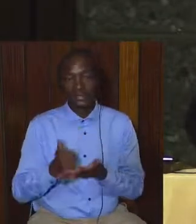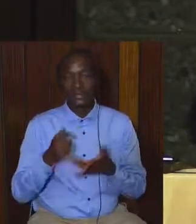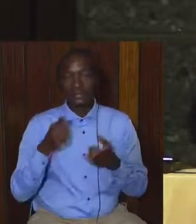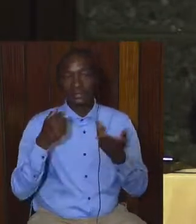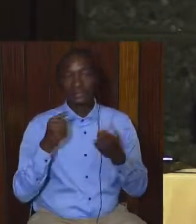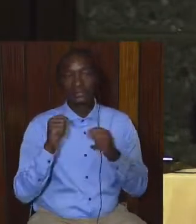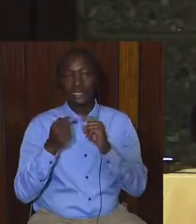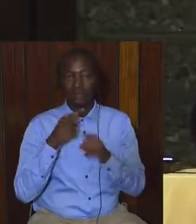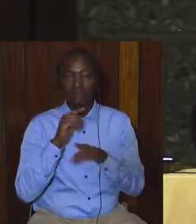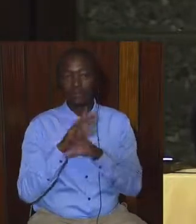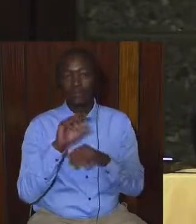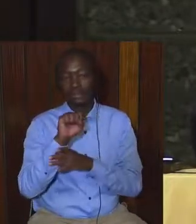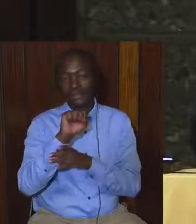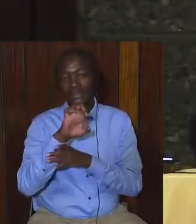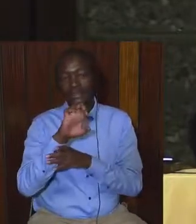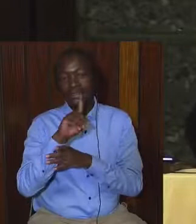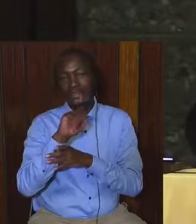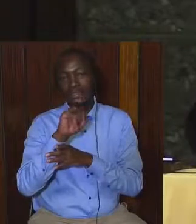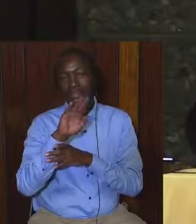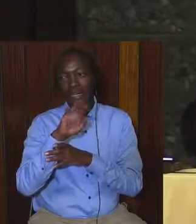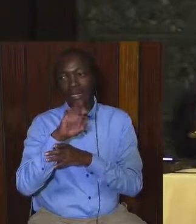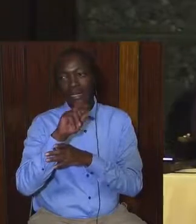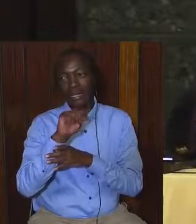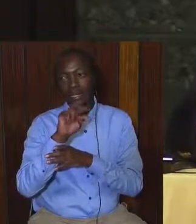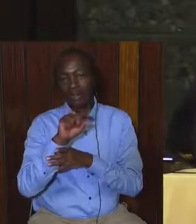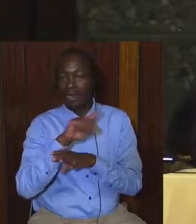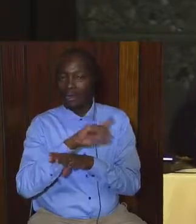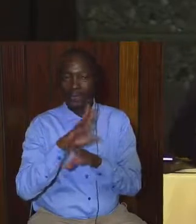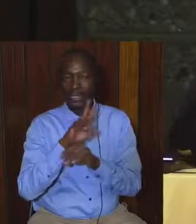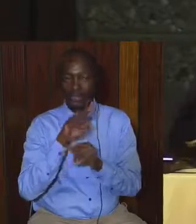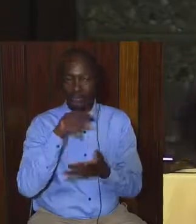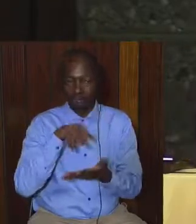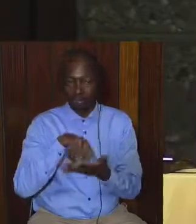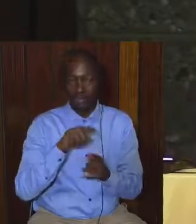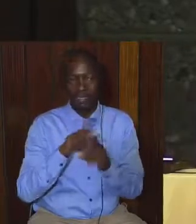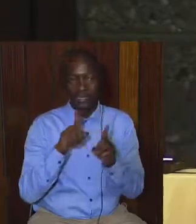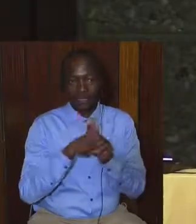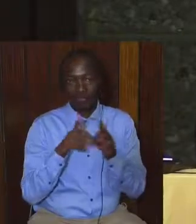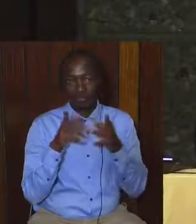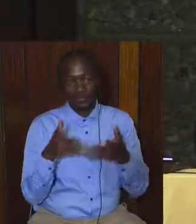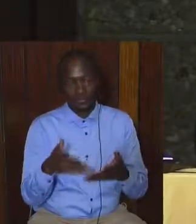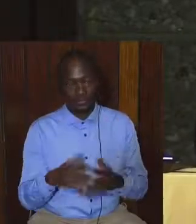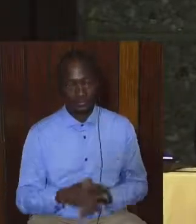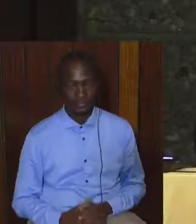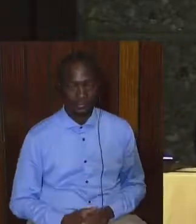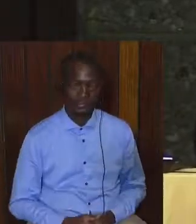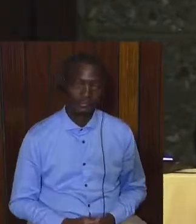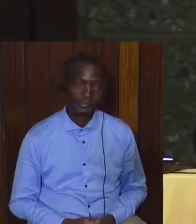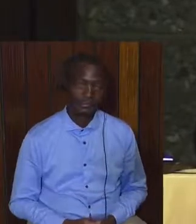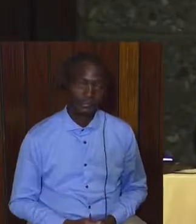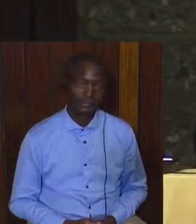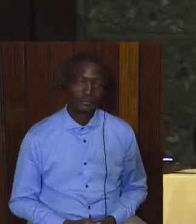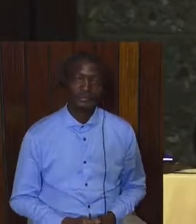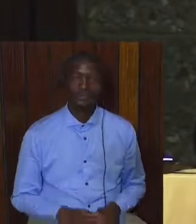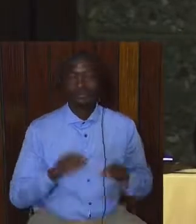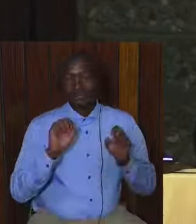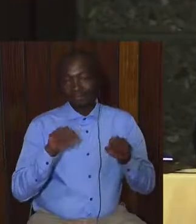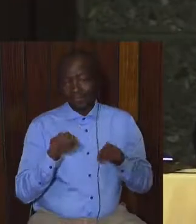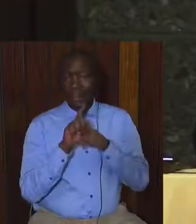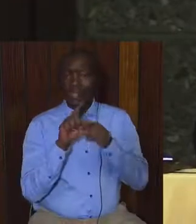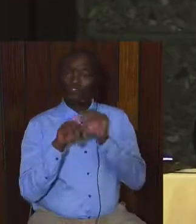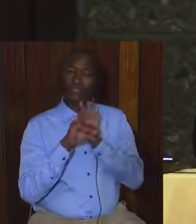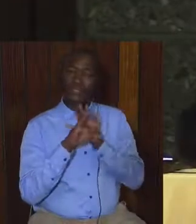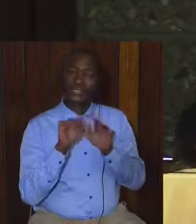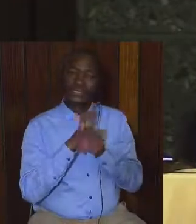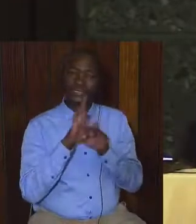as if they are from Sedibeng. I won't ask them to stand, but they are also here. Chairperson, as you indicated,